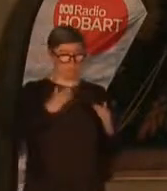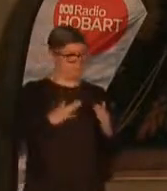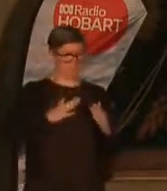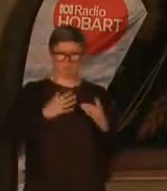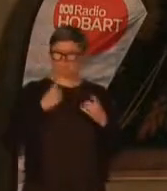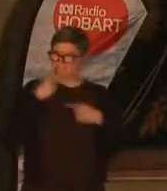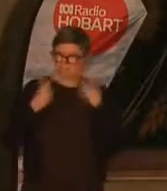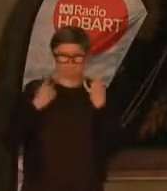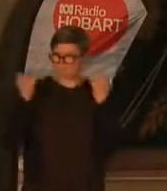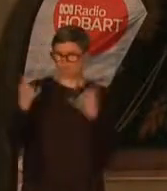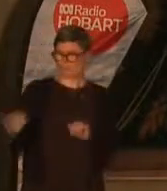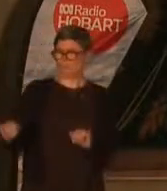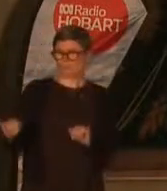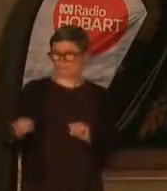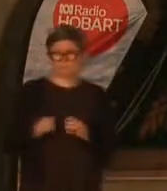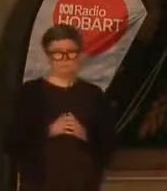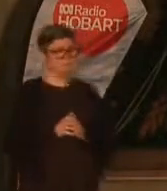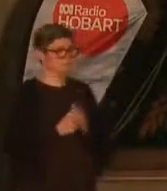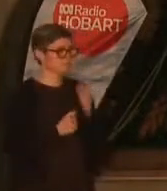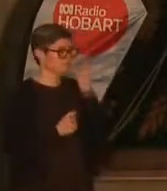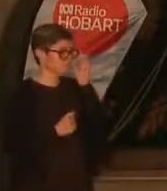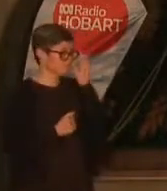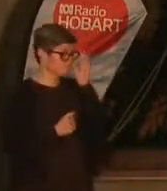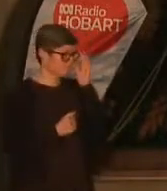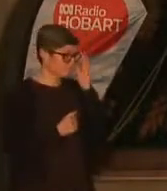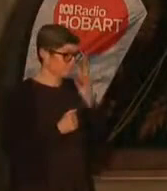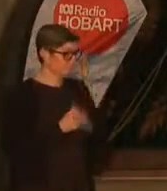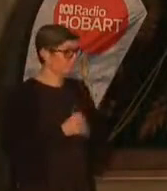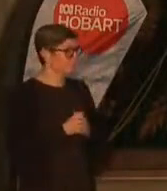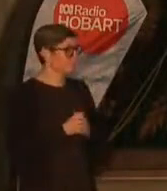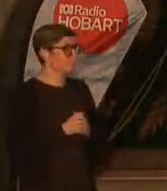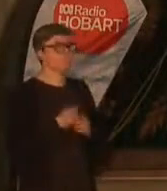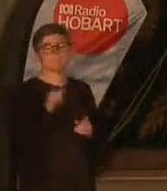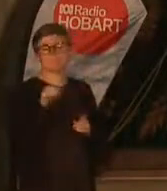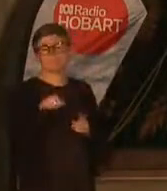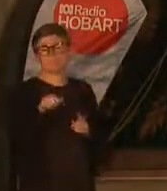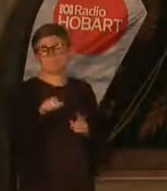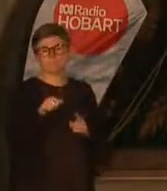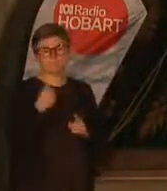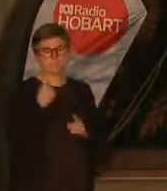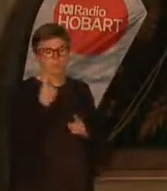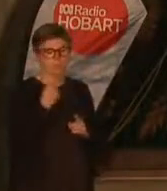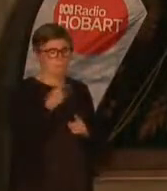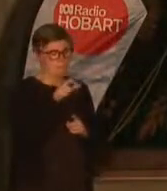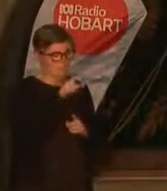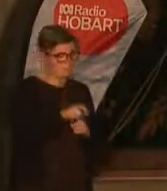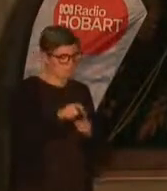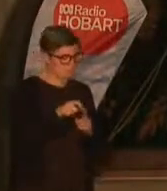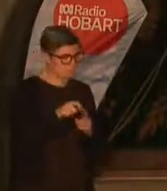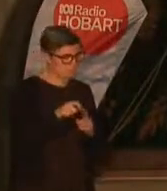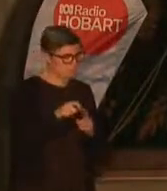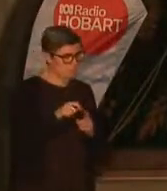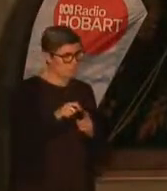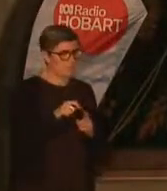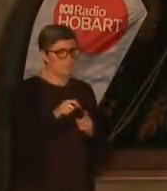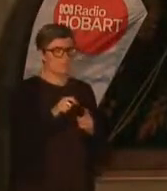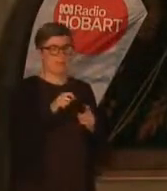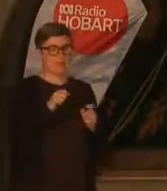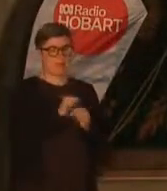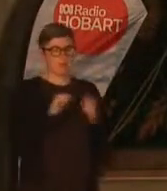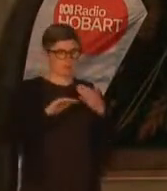Yeah, definitely as being another one of our community members that have been in these overseas institutions